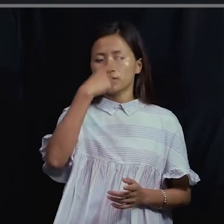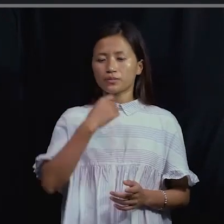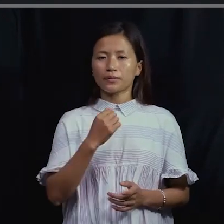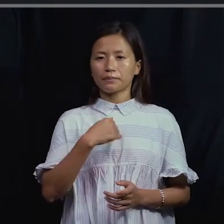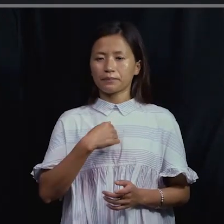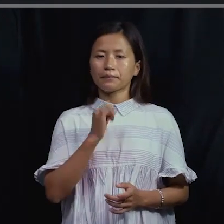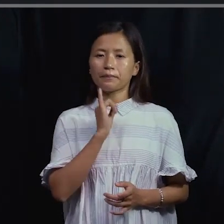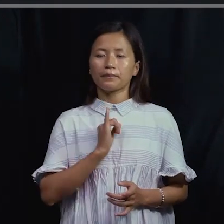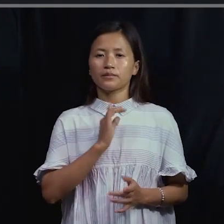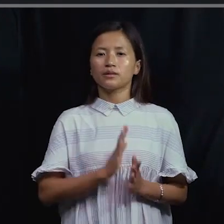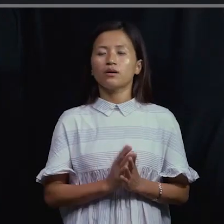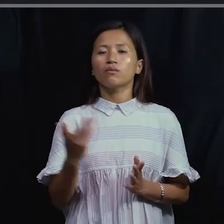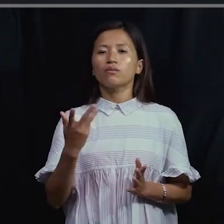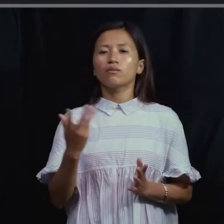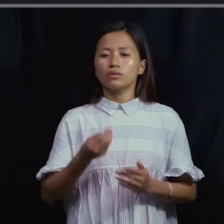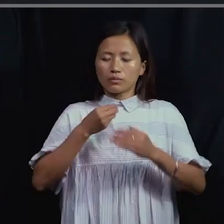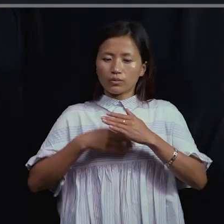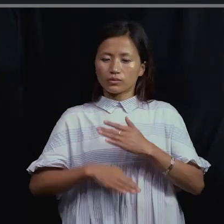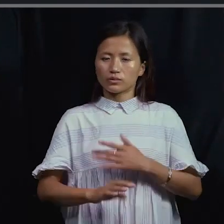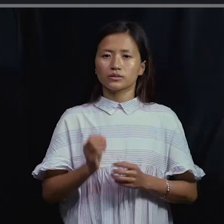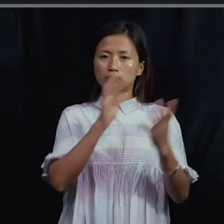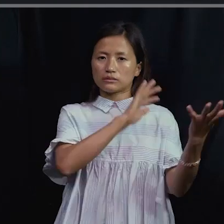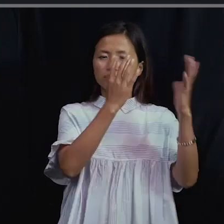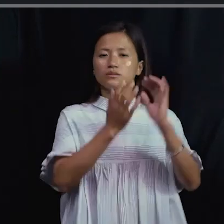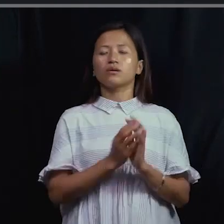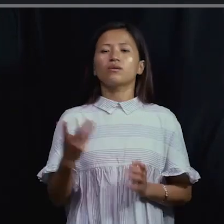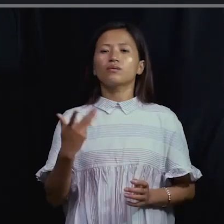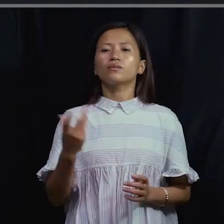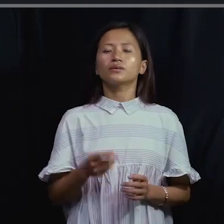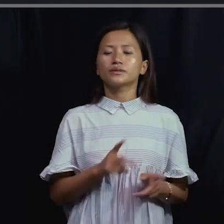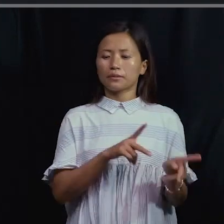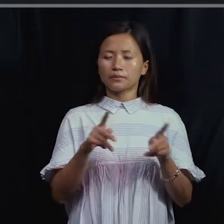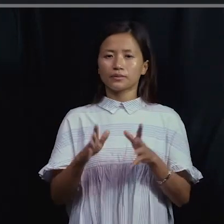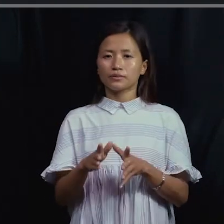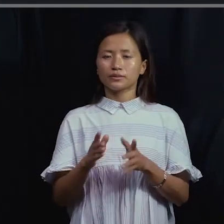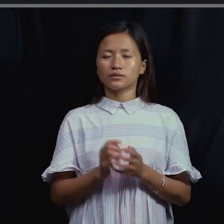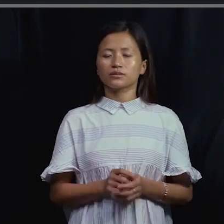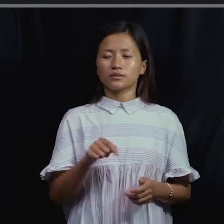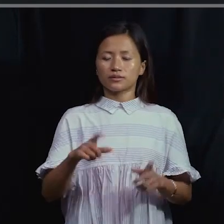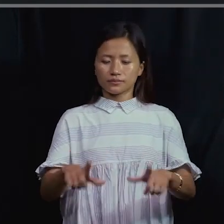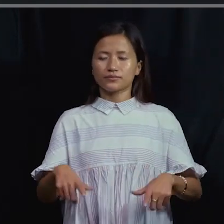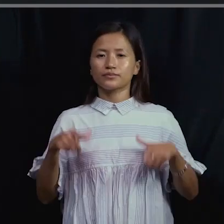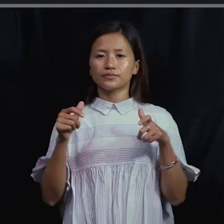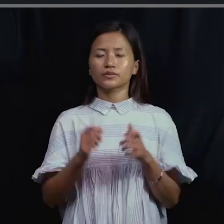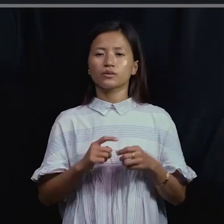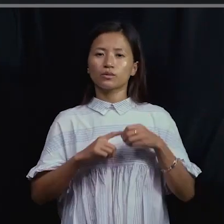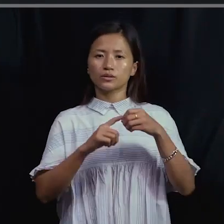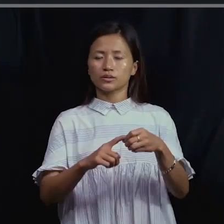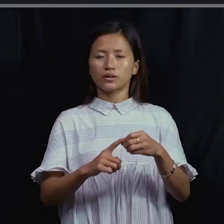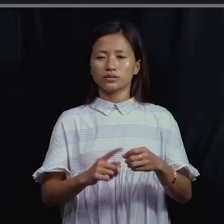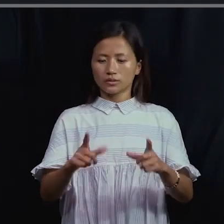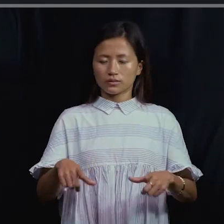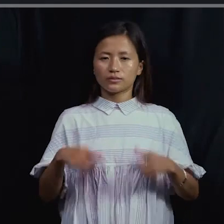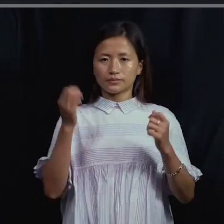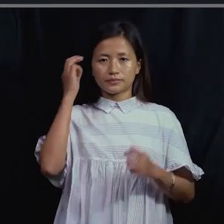I? Or why was I born into this world? What is my purpose in life? So all those questions will come into your